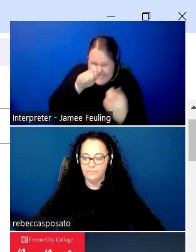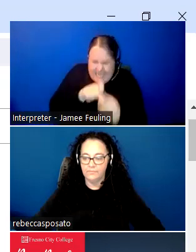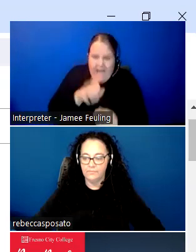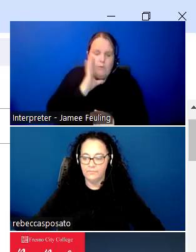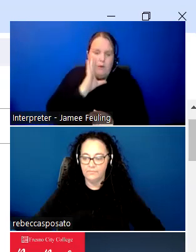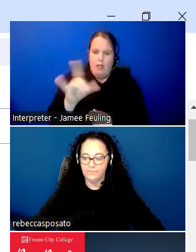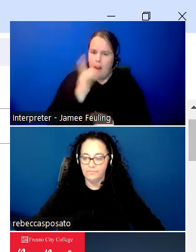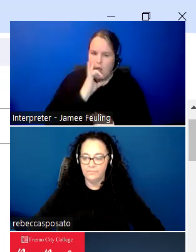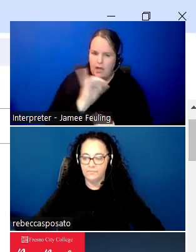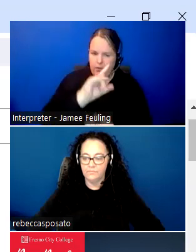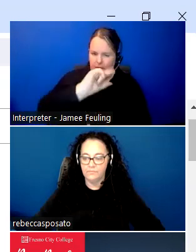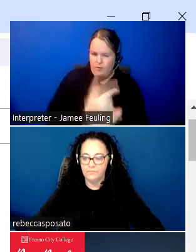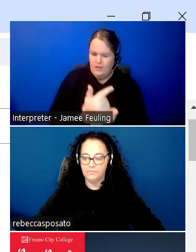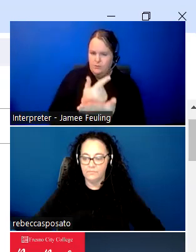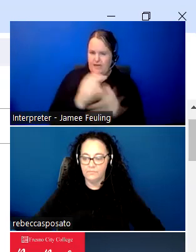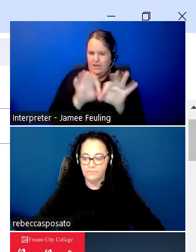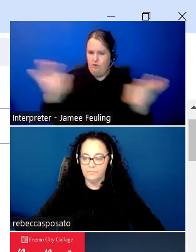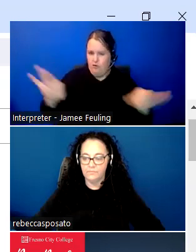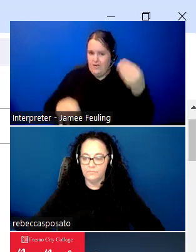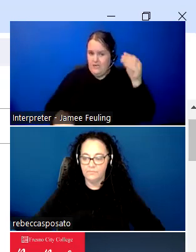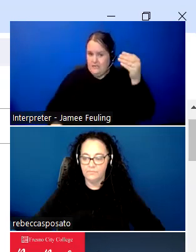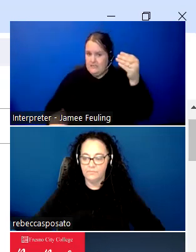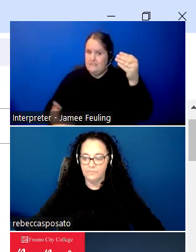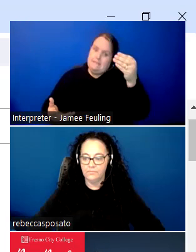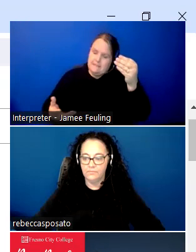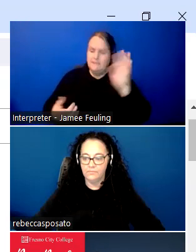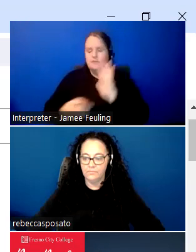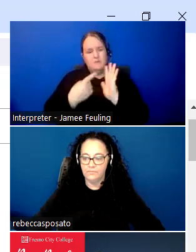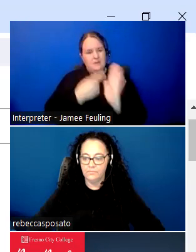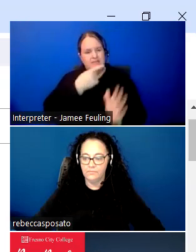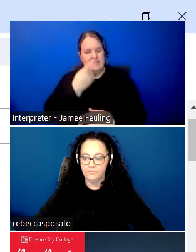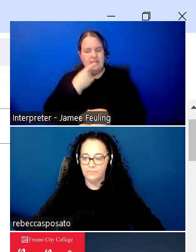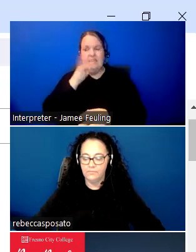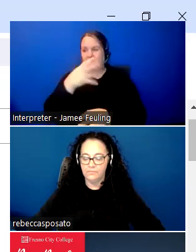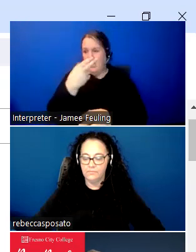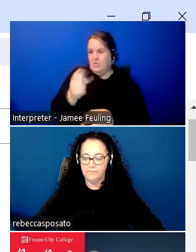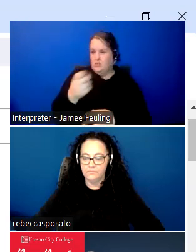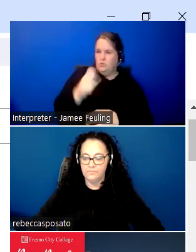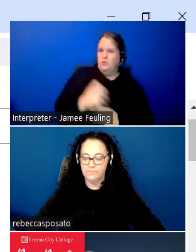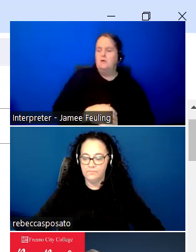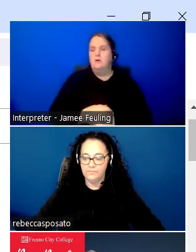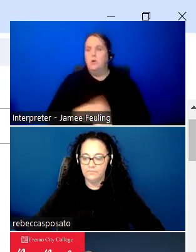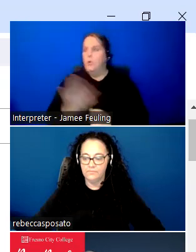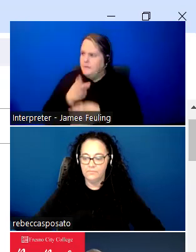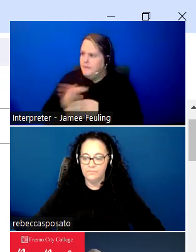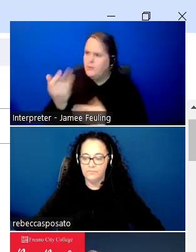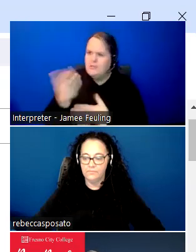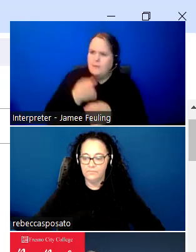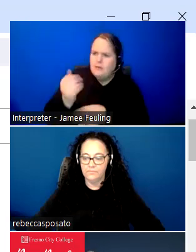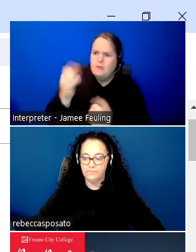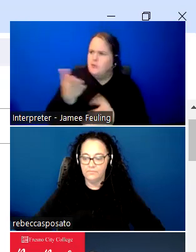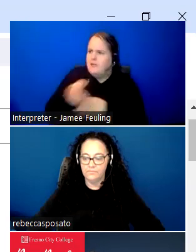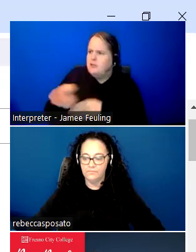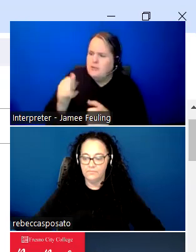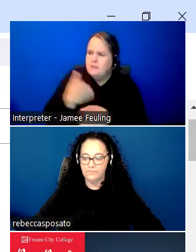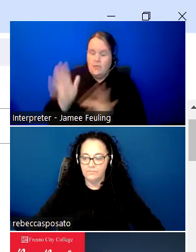graduate. And so sometimes I think a lot of times when you're in high school, it's like, what's your major? What's your major? What's your major? And it's